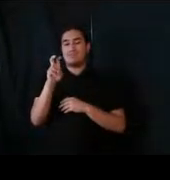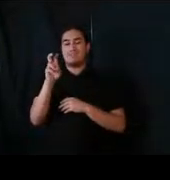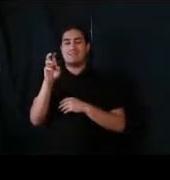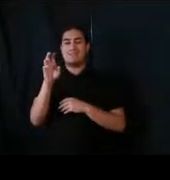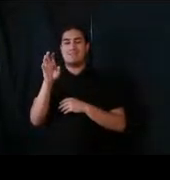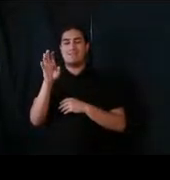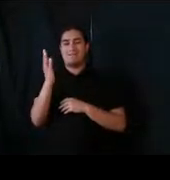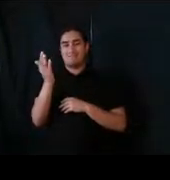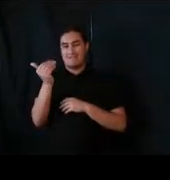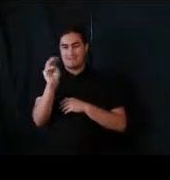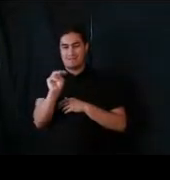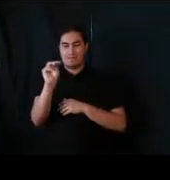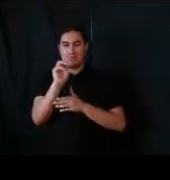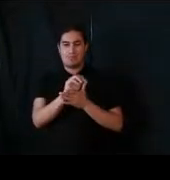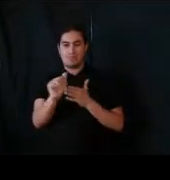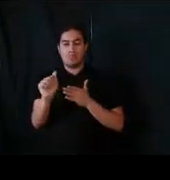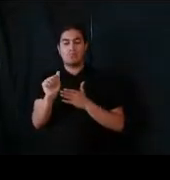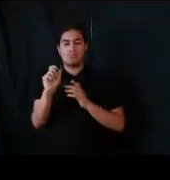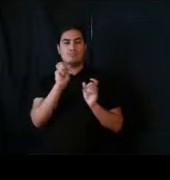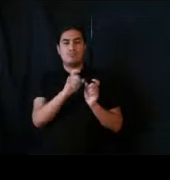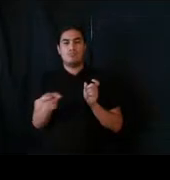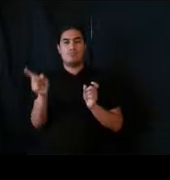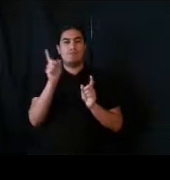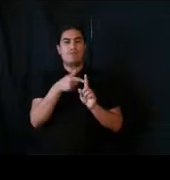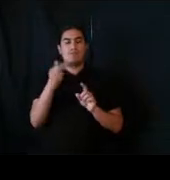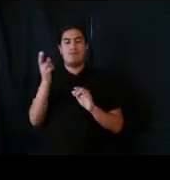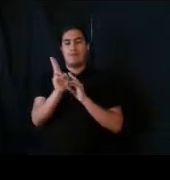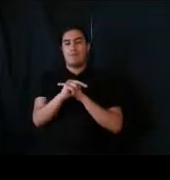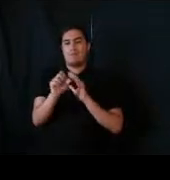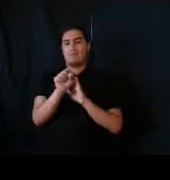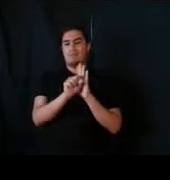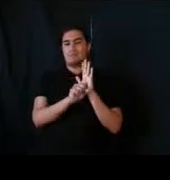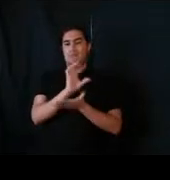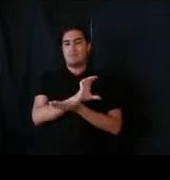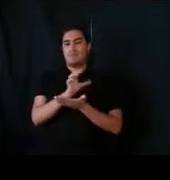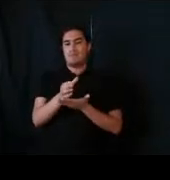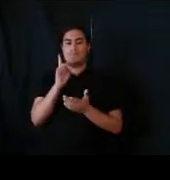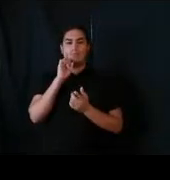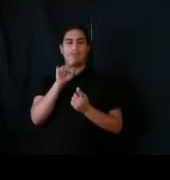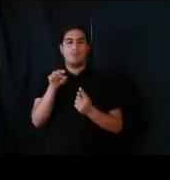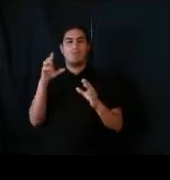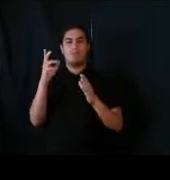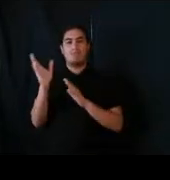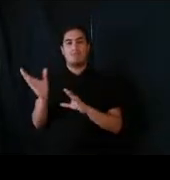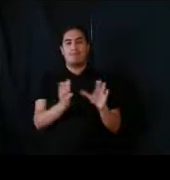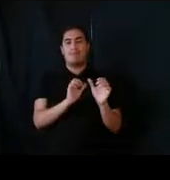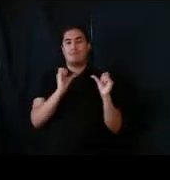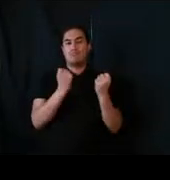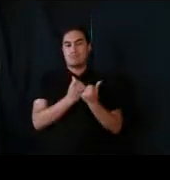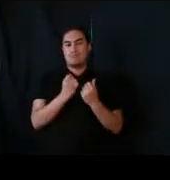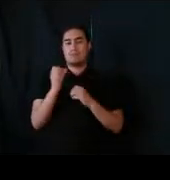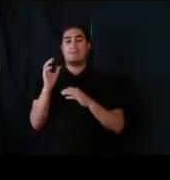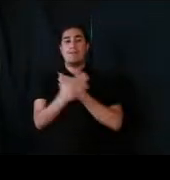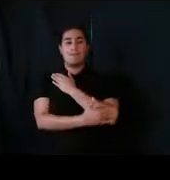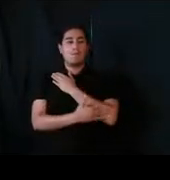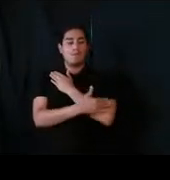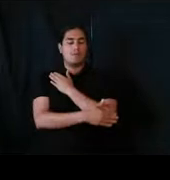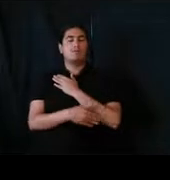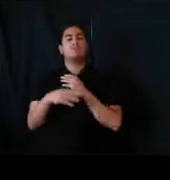appropriated annually from the state highway account to provide funding to regional transportation planning agencies county transportation